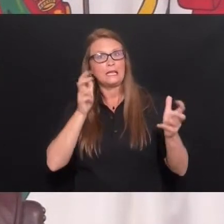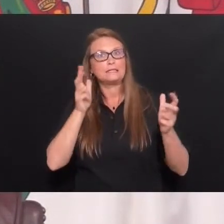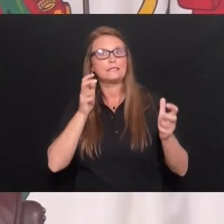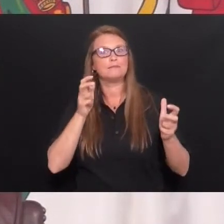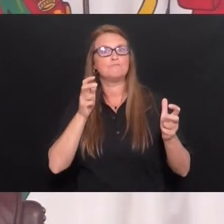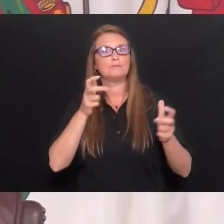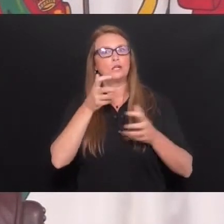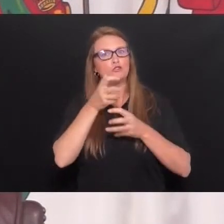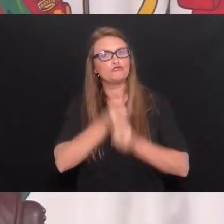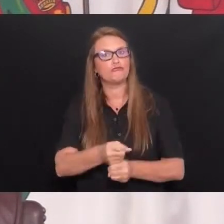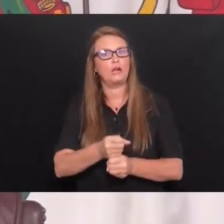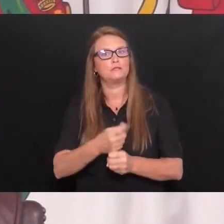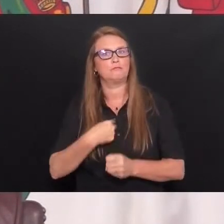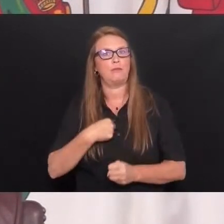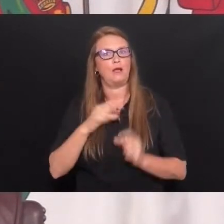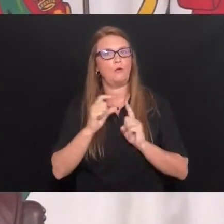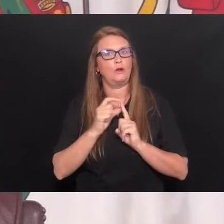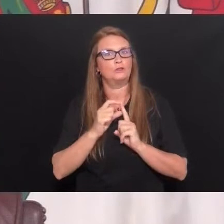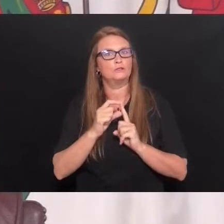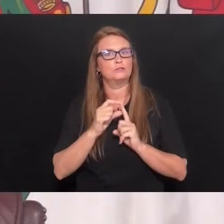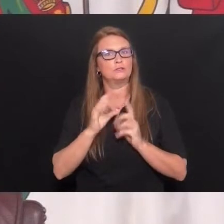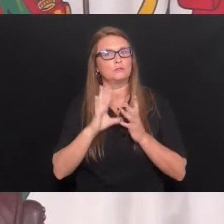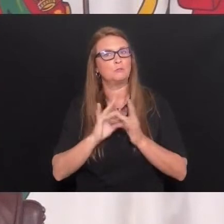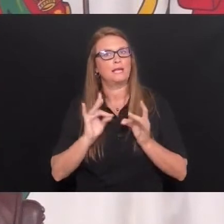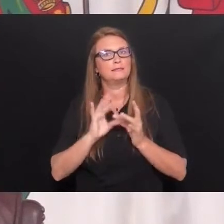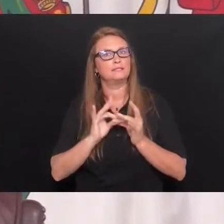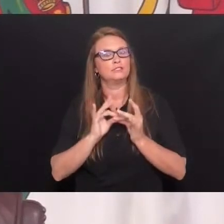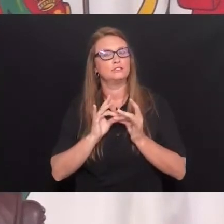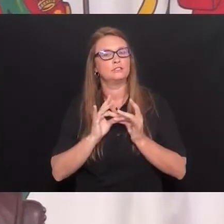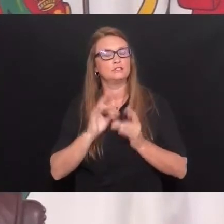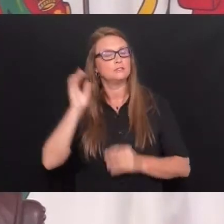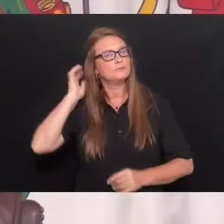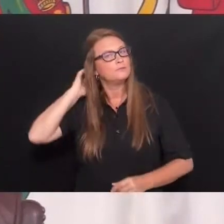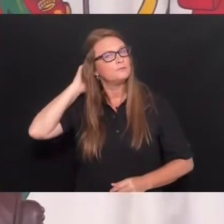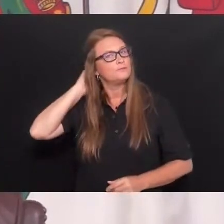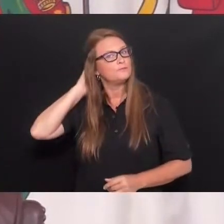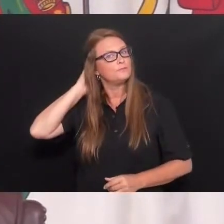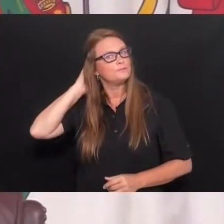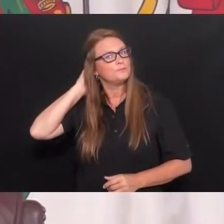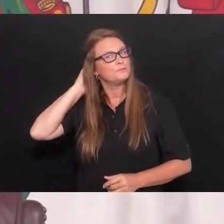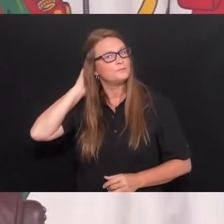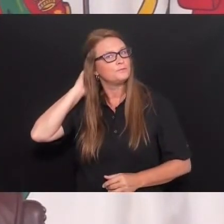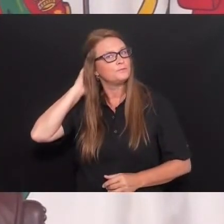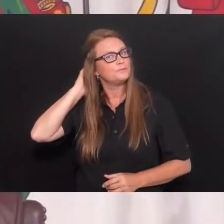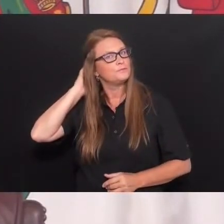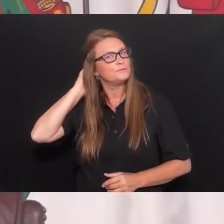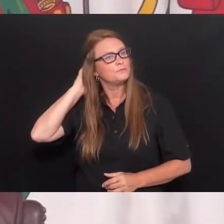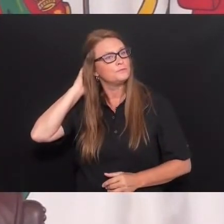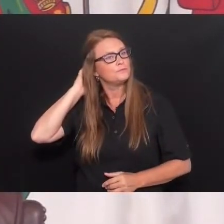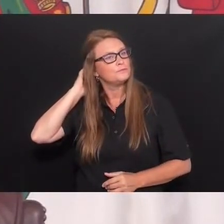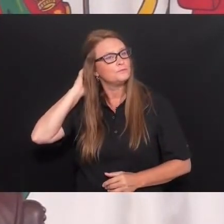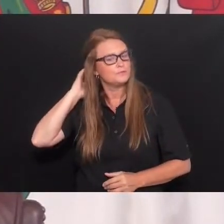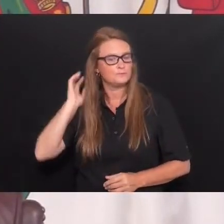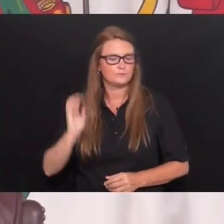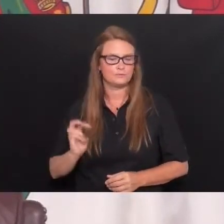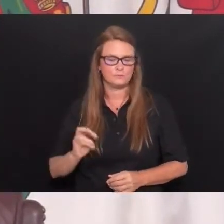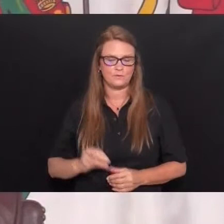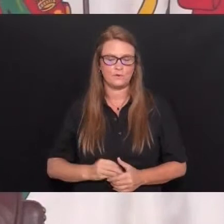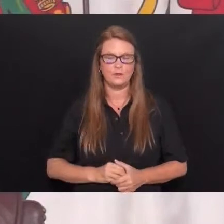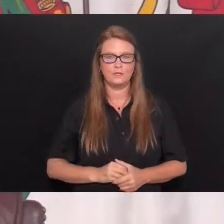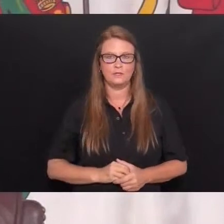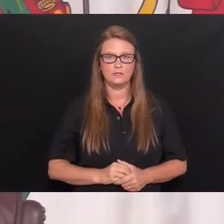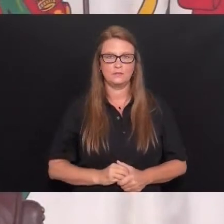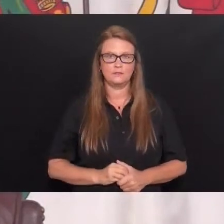you to trust me and to hear me. Now, just think about just this. I just had one of our people here running get this, but